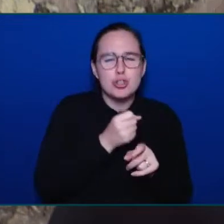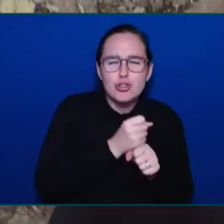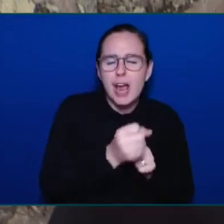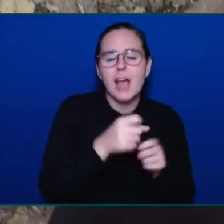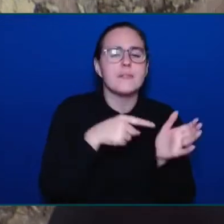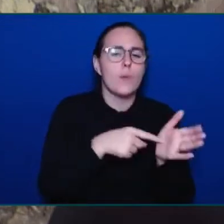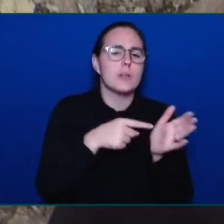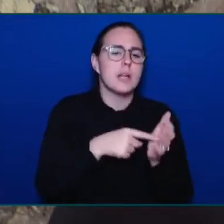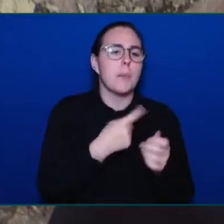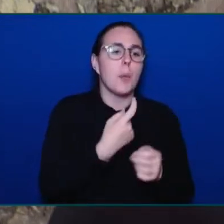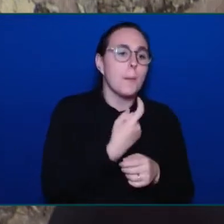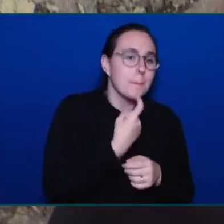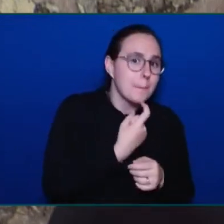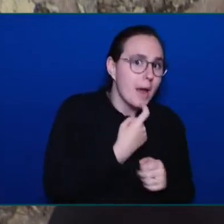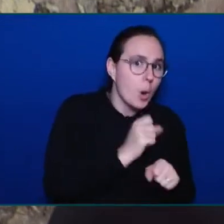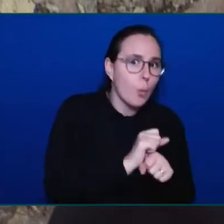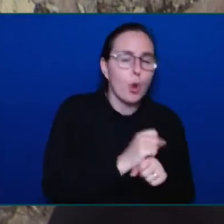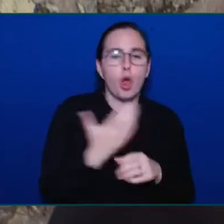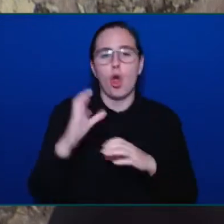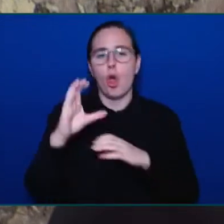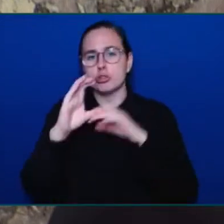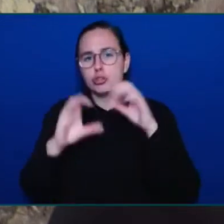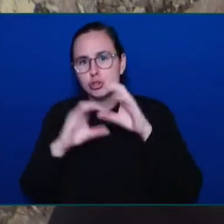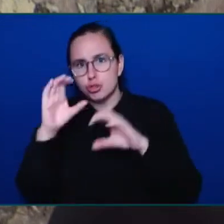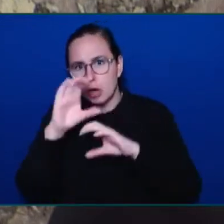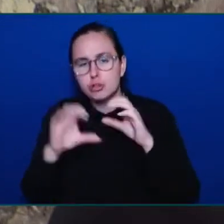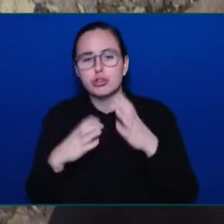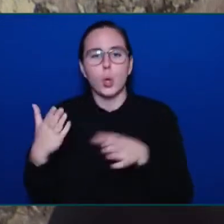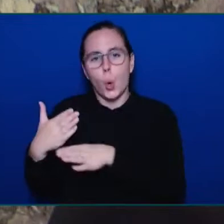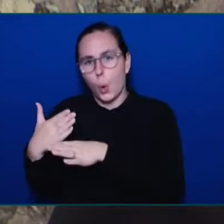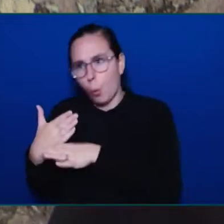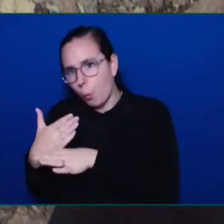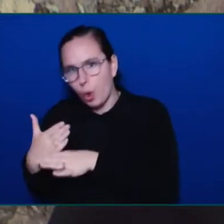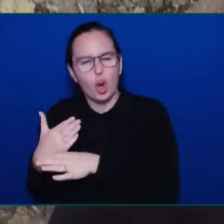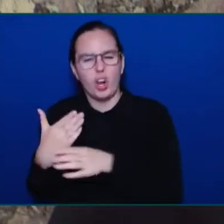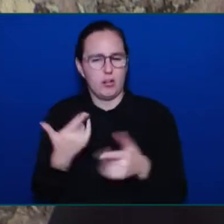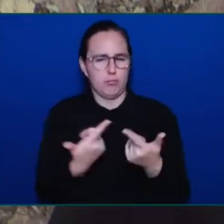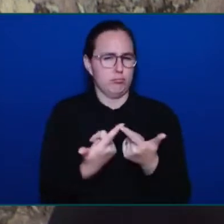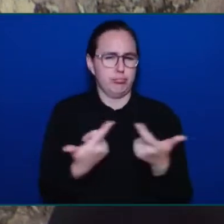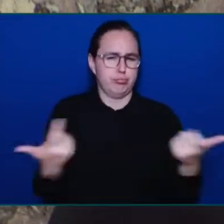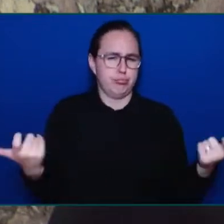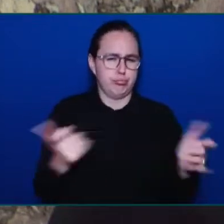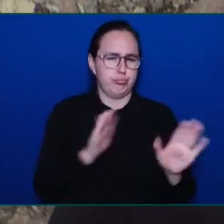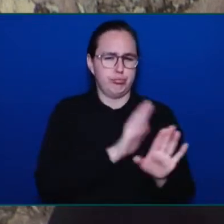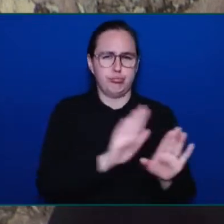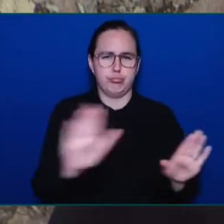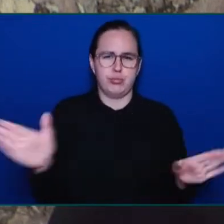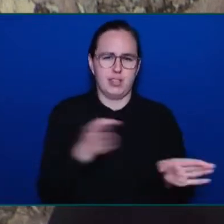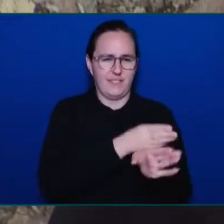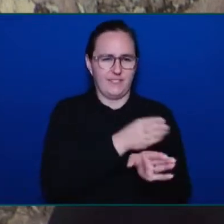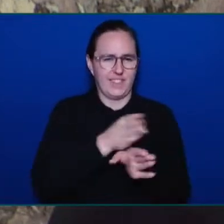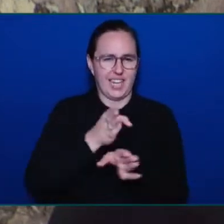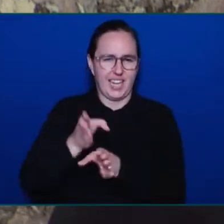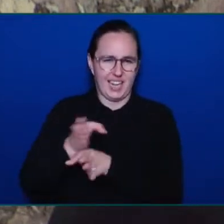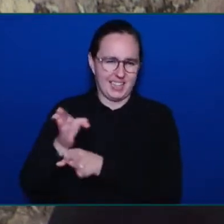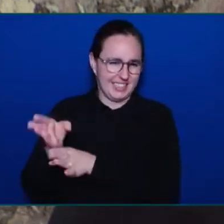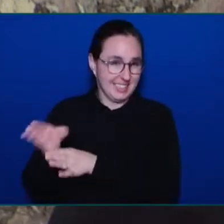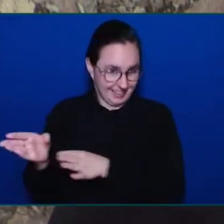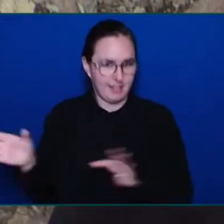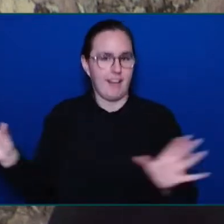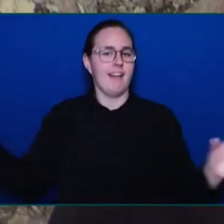Ryan Starchuk, Pile Drivers Local 2404, Phil Venua, IBEW Local 230, Doug